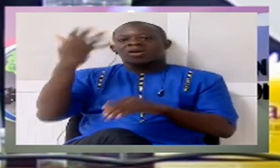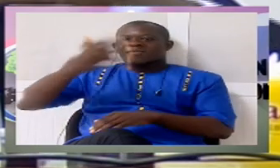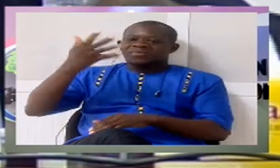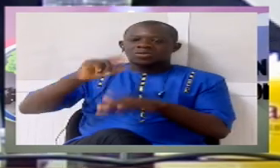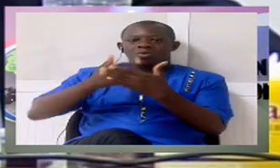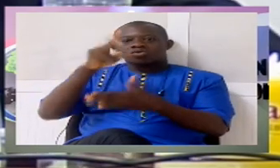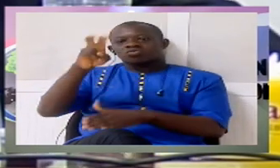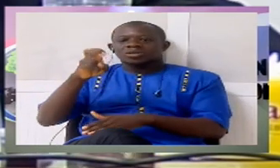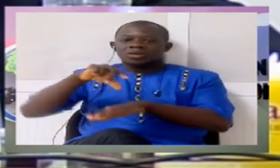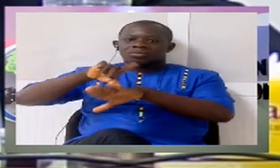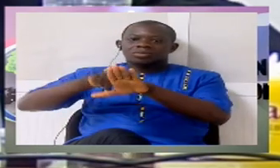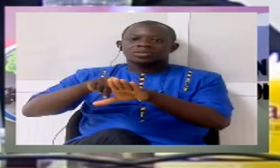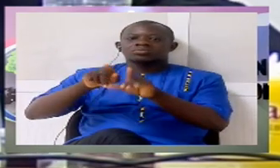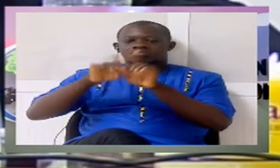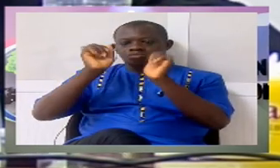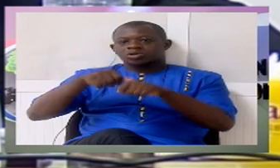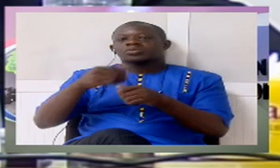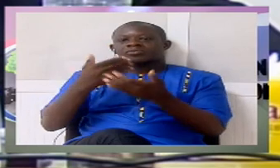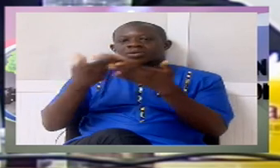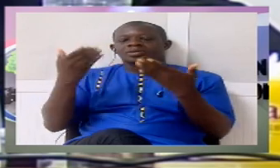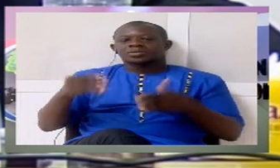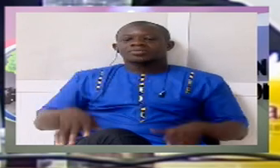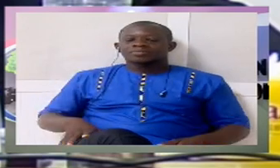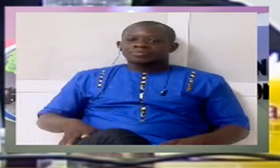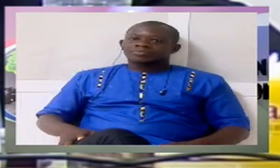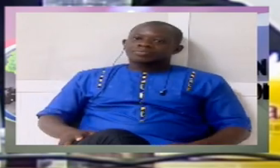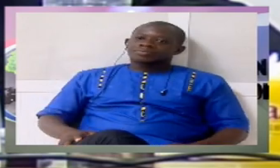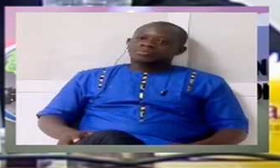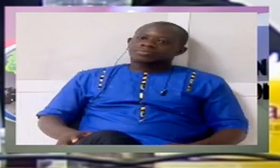20 minutes into the next session we would have finished.